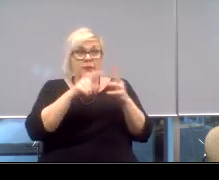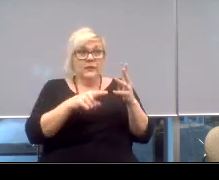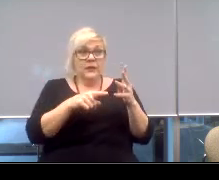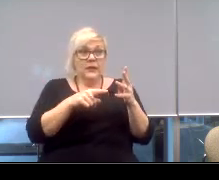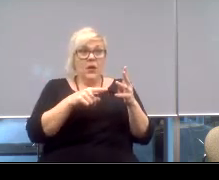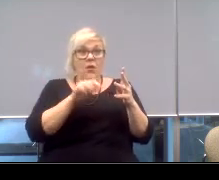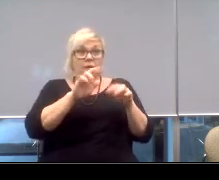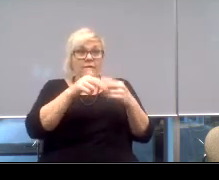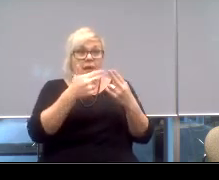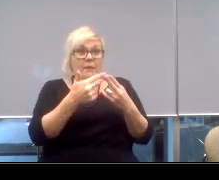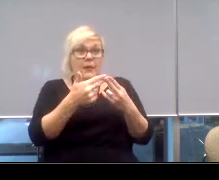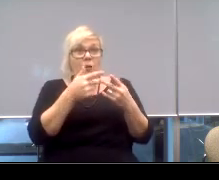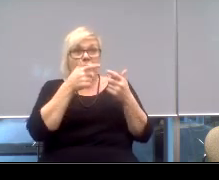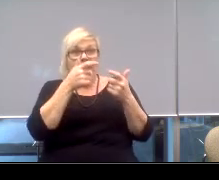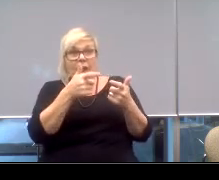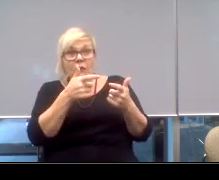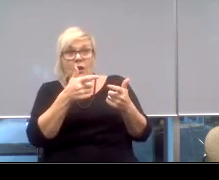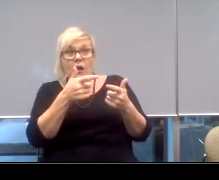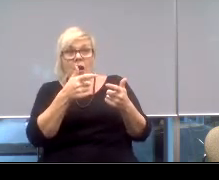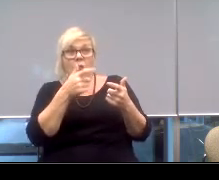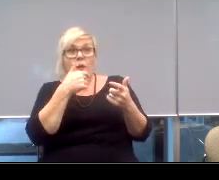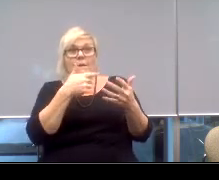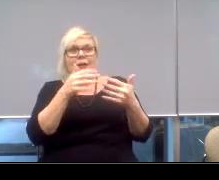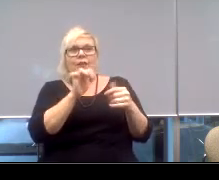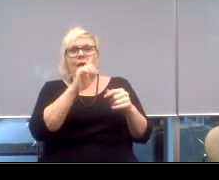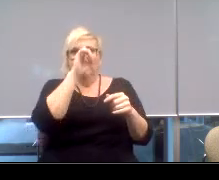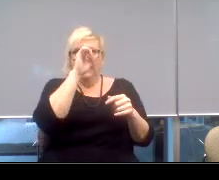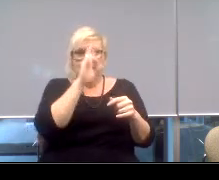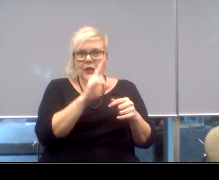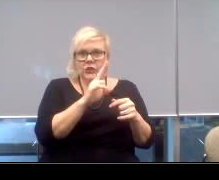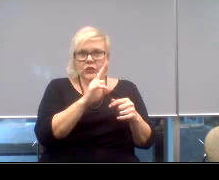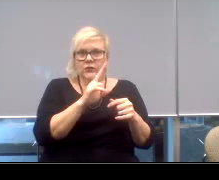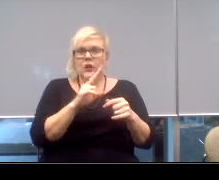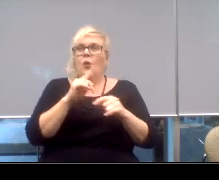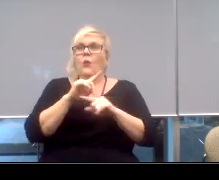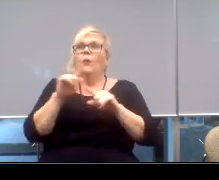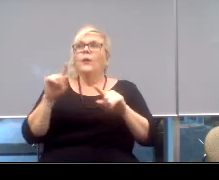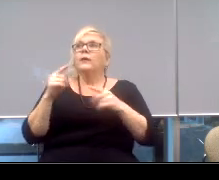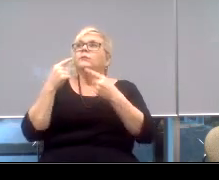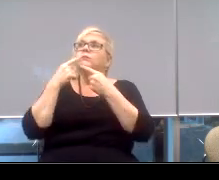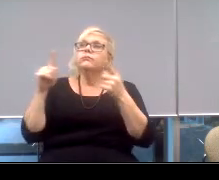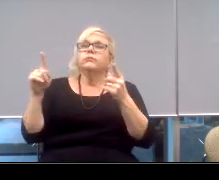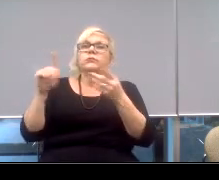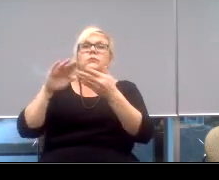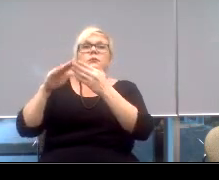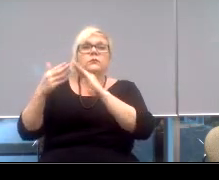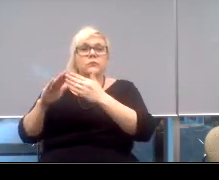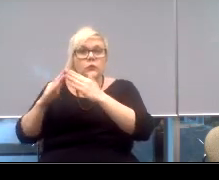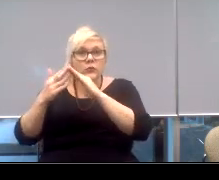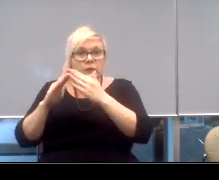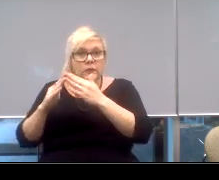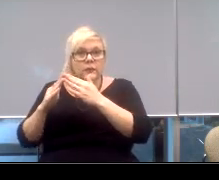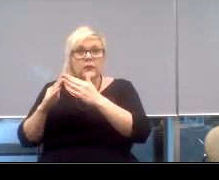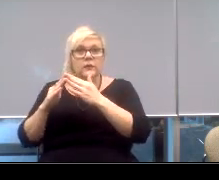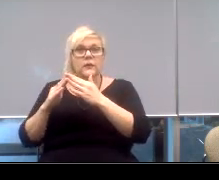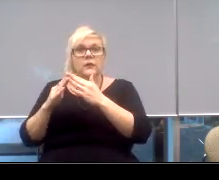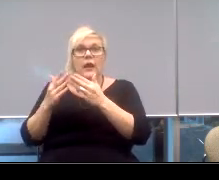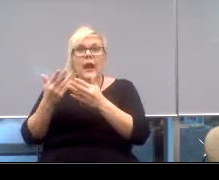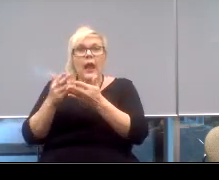and carers regarding access to support, raising community awareness of disability and the social contributors to